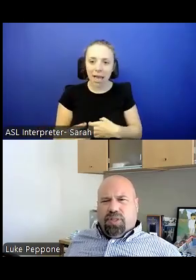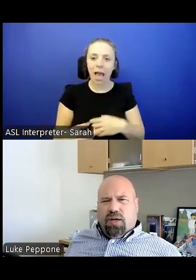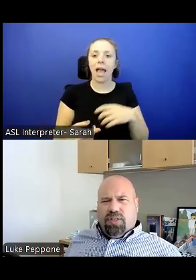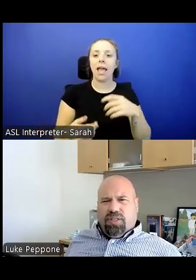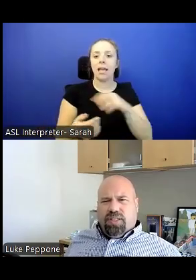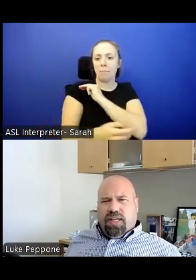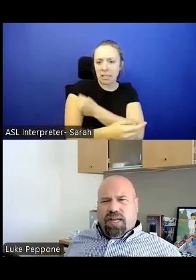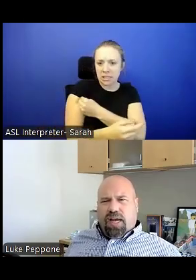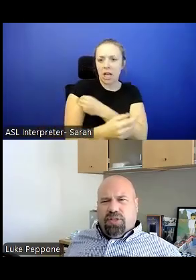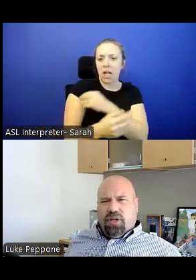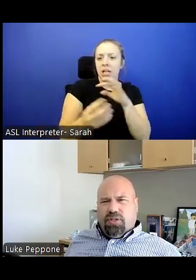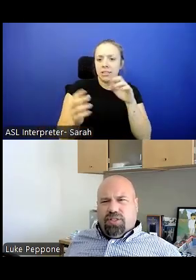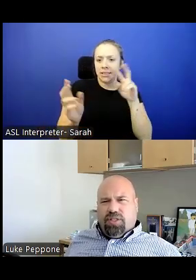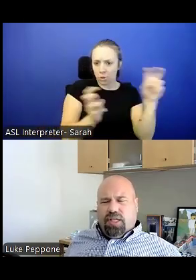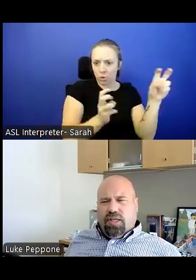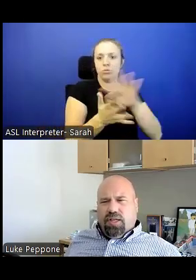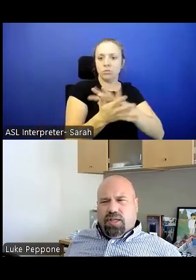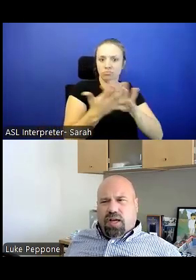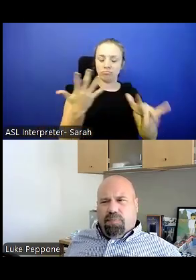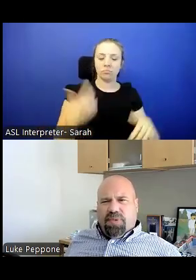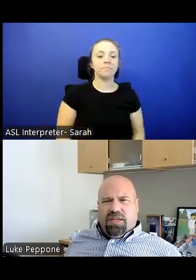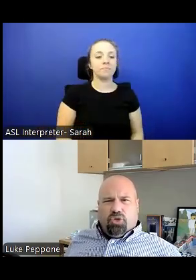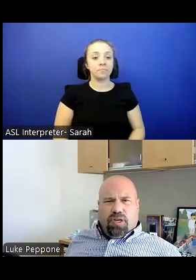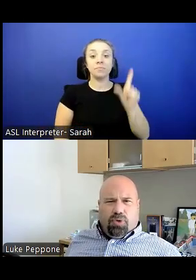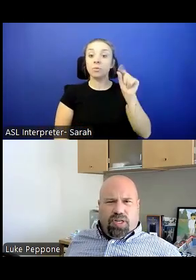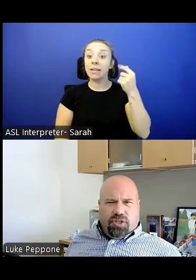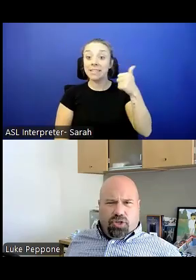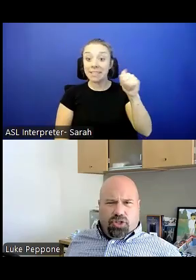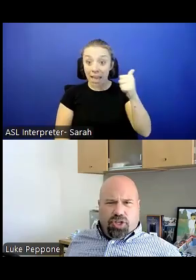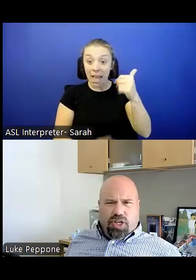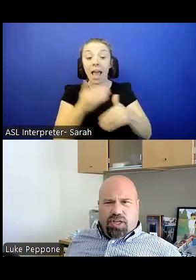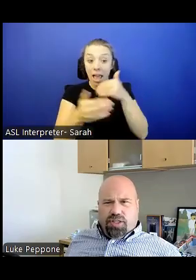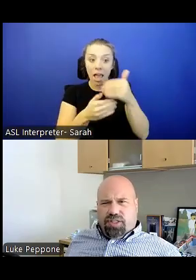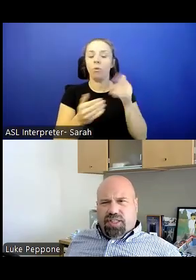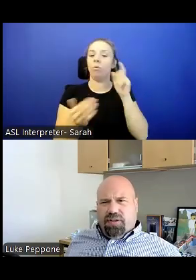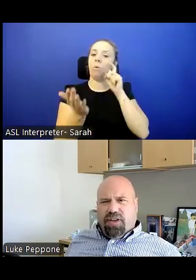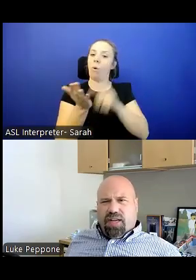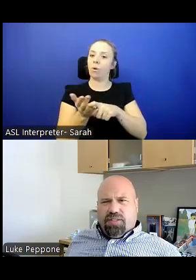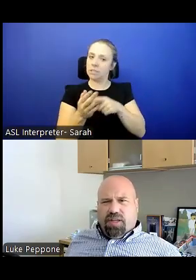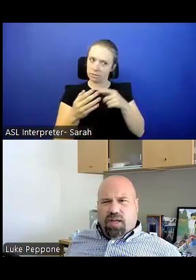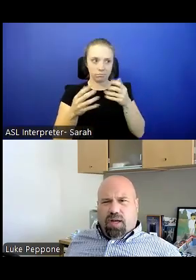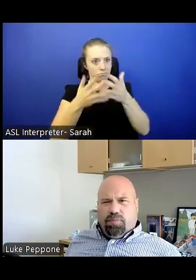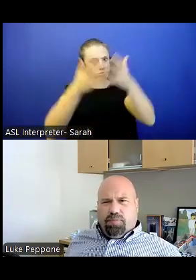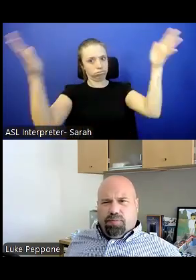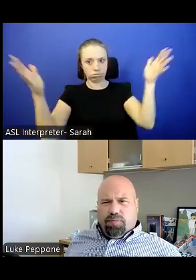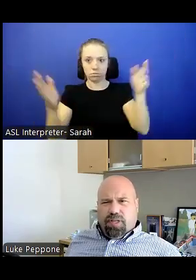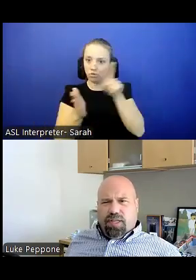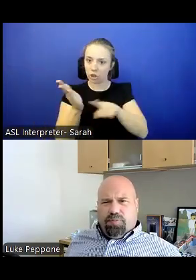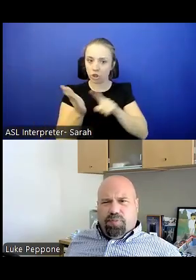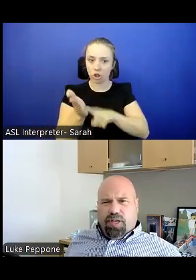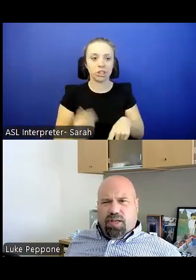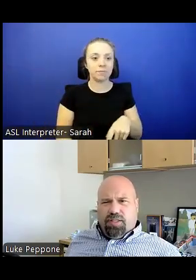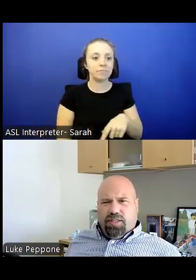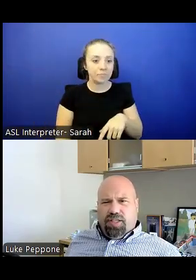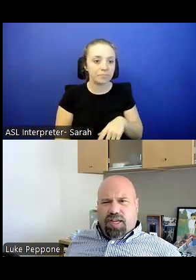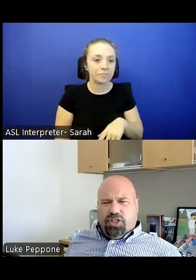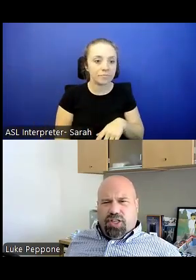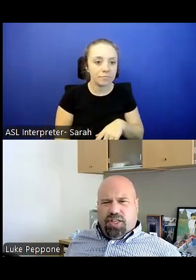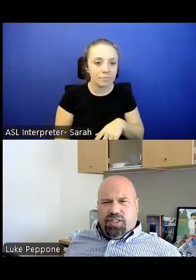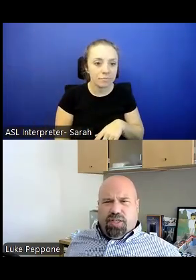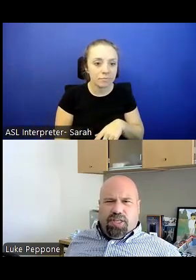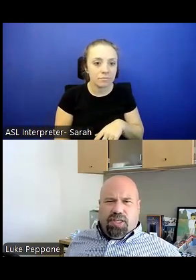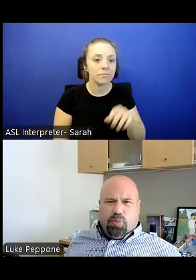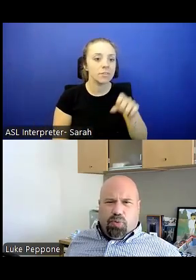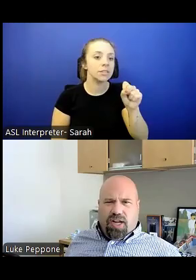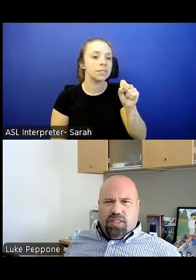around 2010, now you start to see mainstream research. Sativex it's a